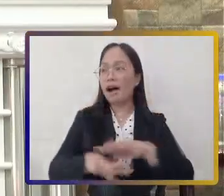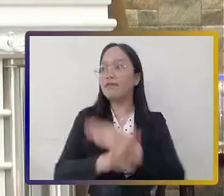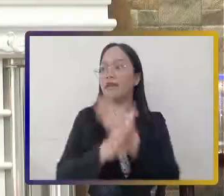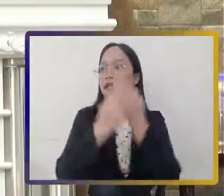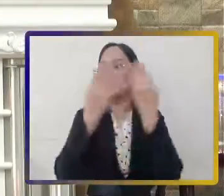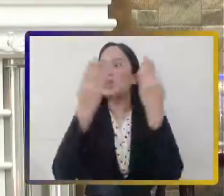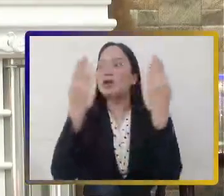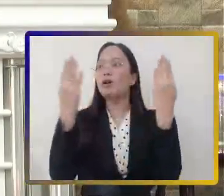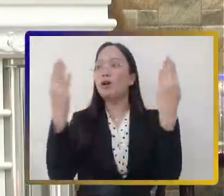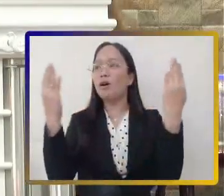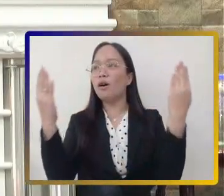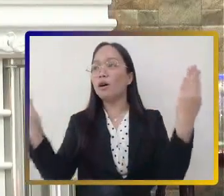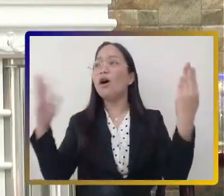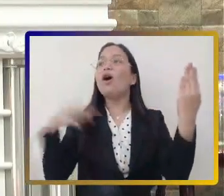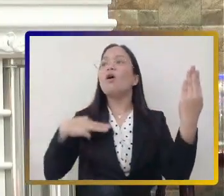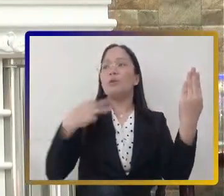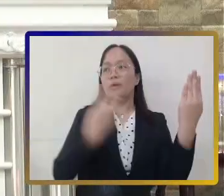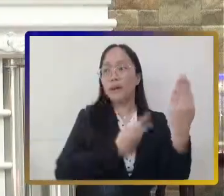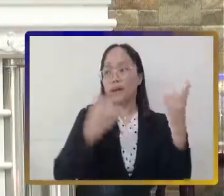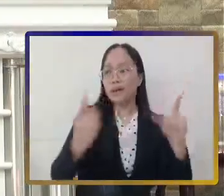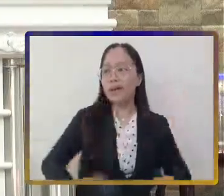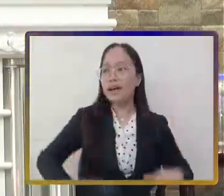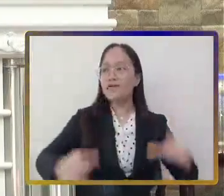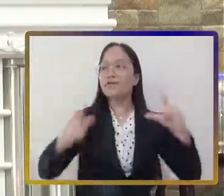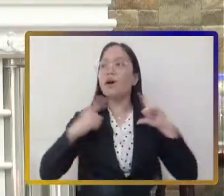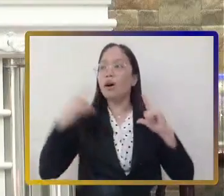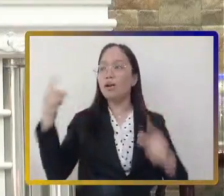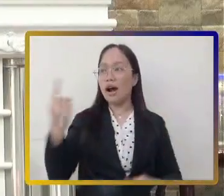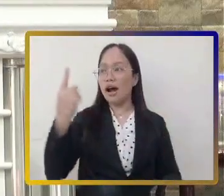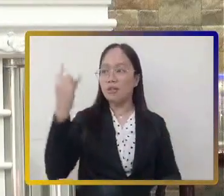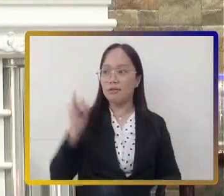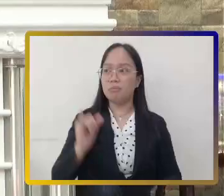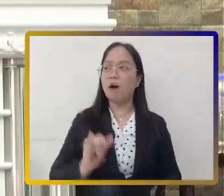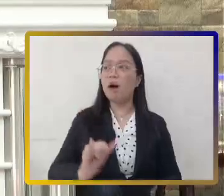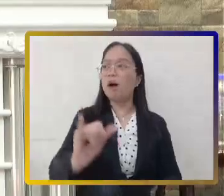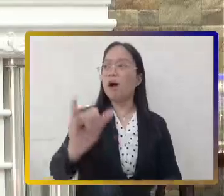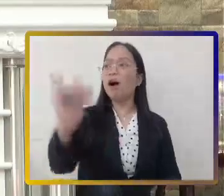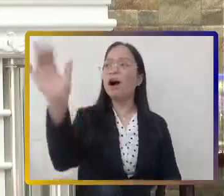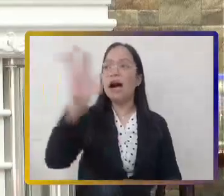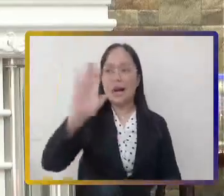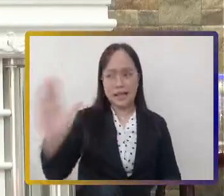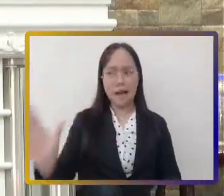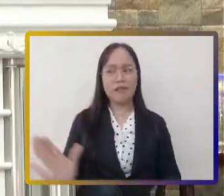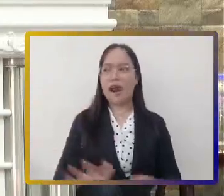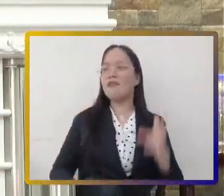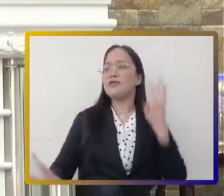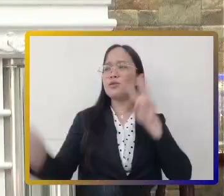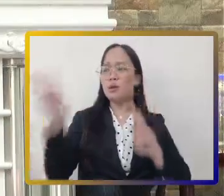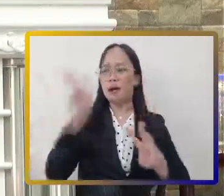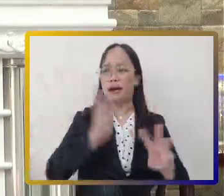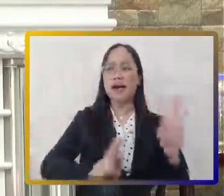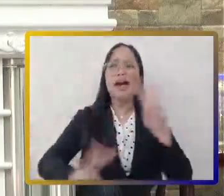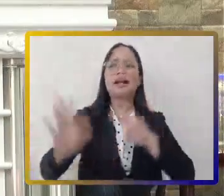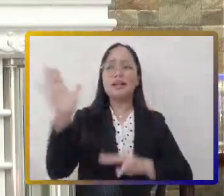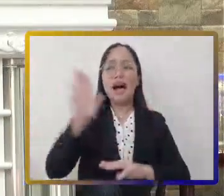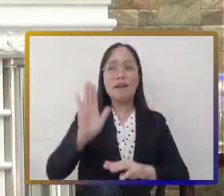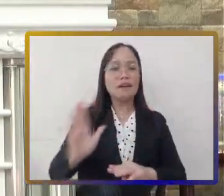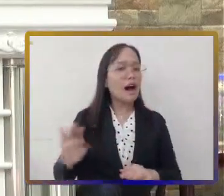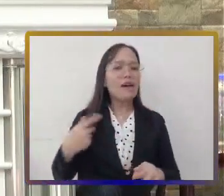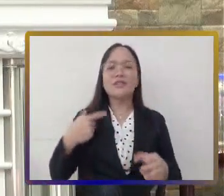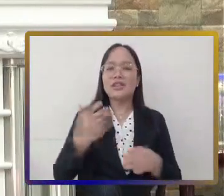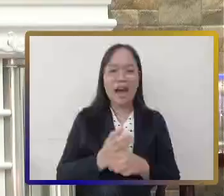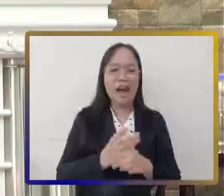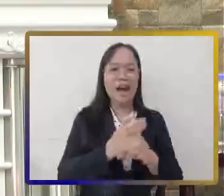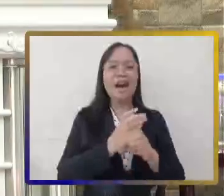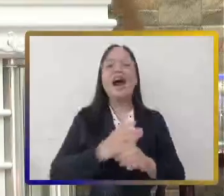that heavenly shore, we'll live forevermore. Never have to worry, never